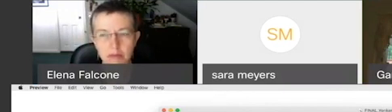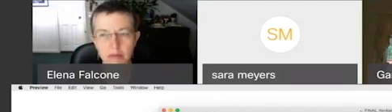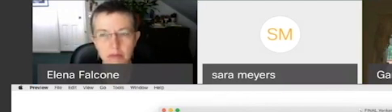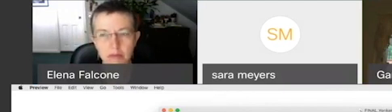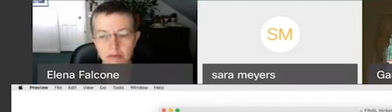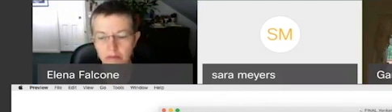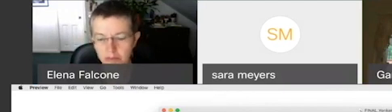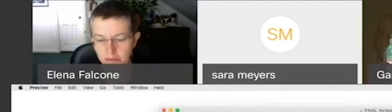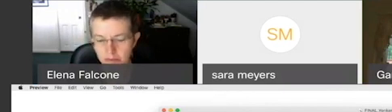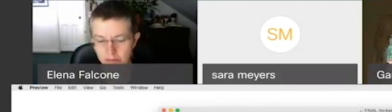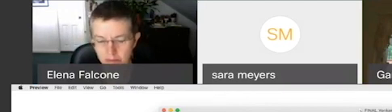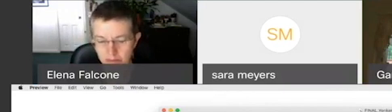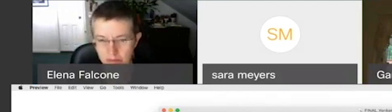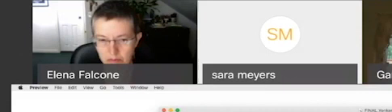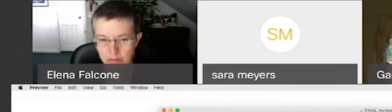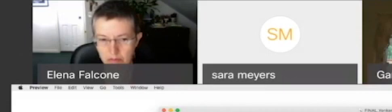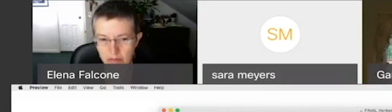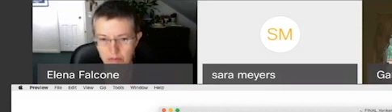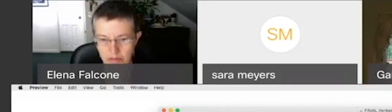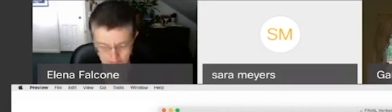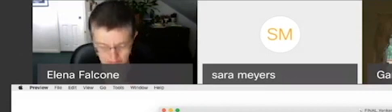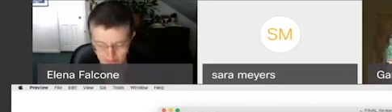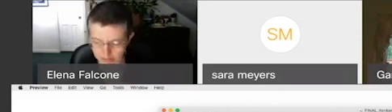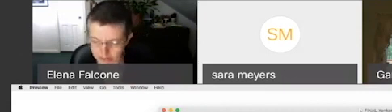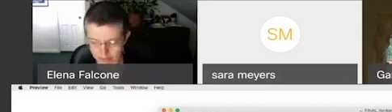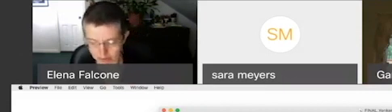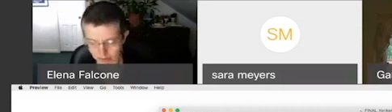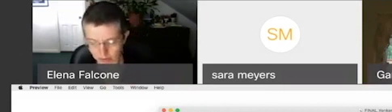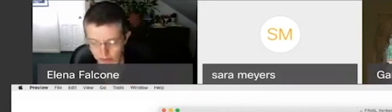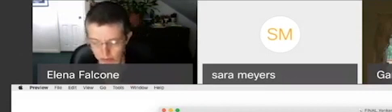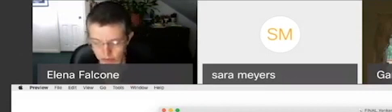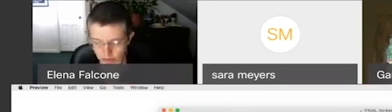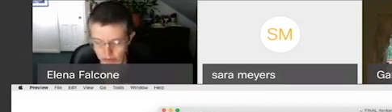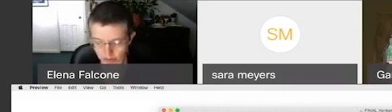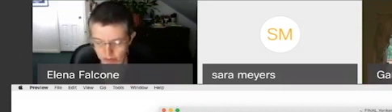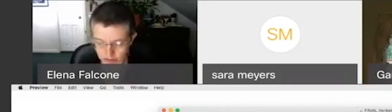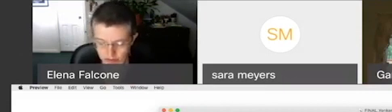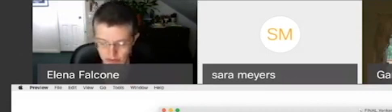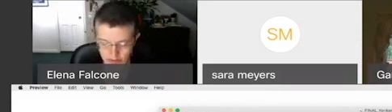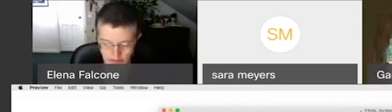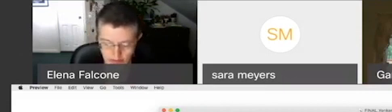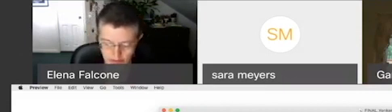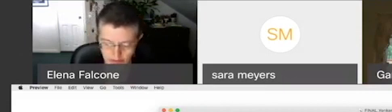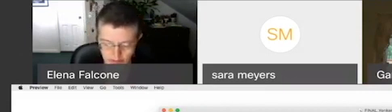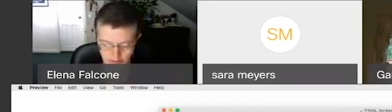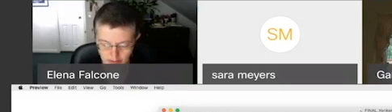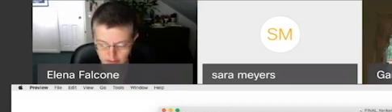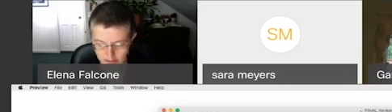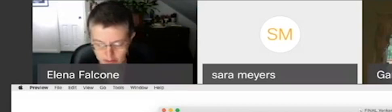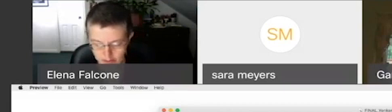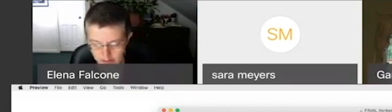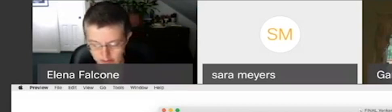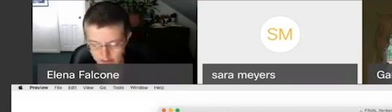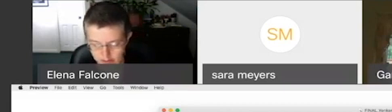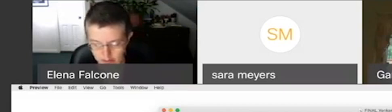It starts, when does the penalty start? Well, it starts when you're otherwise eligible, meaning you applied for care, you're otherwise eligible for